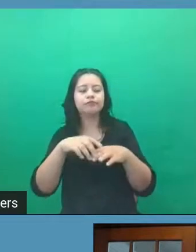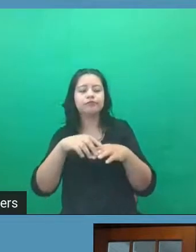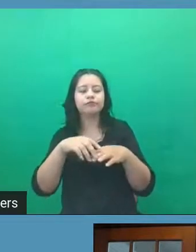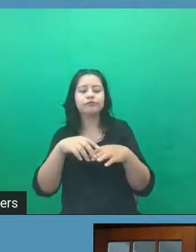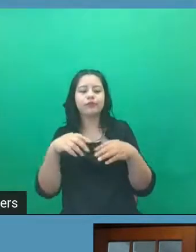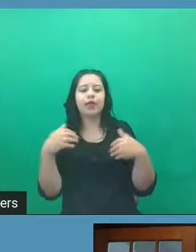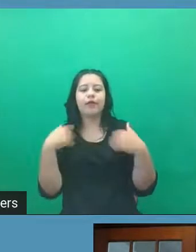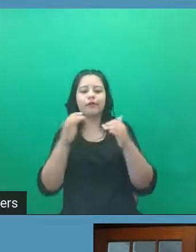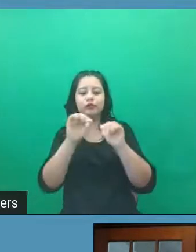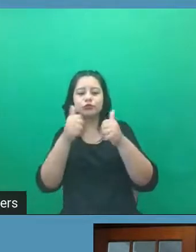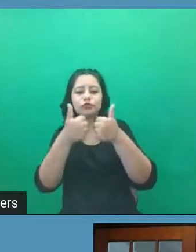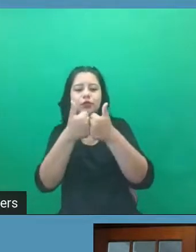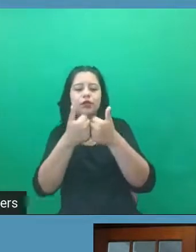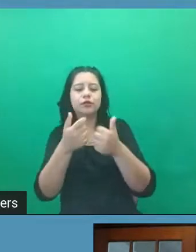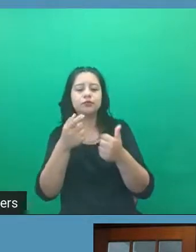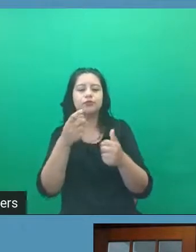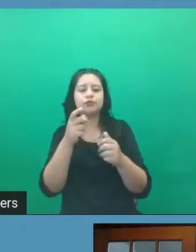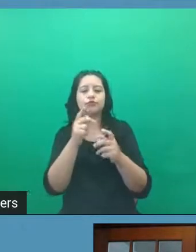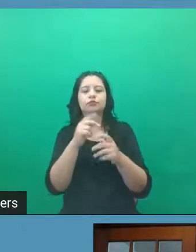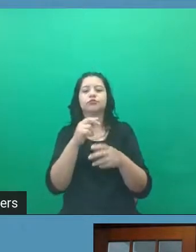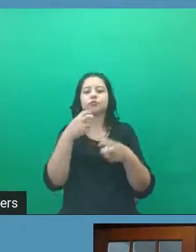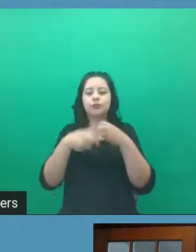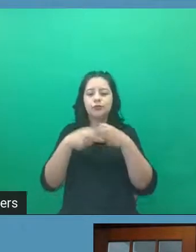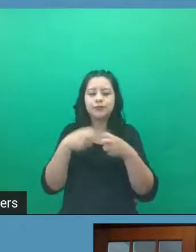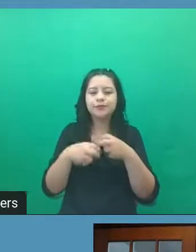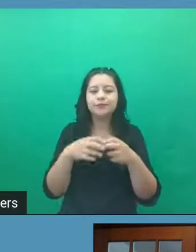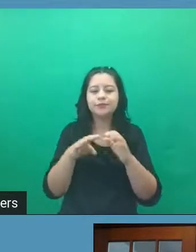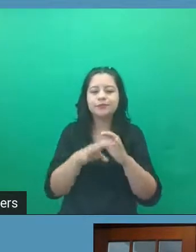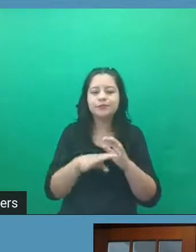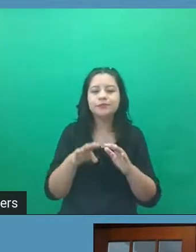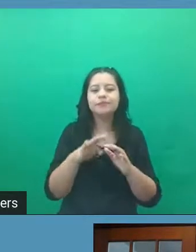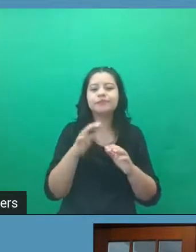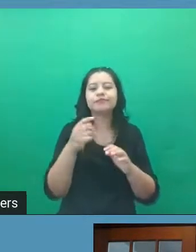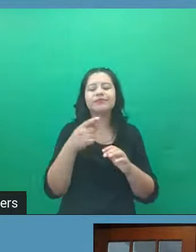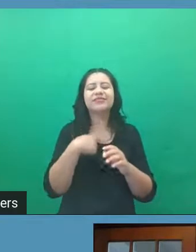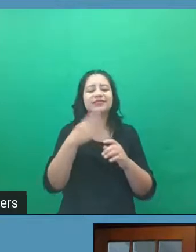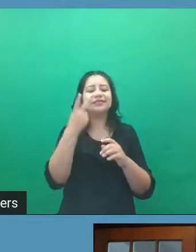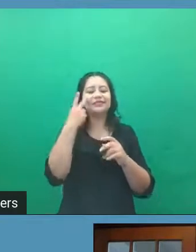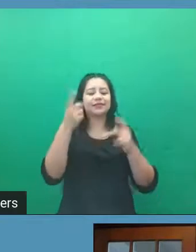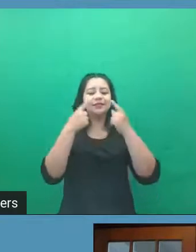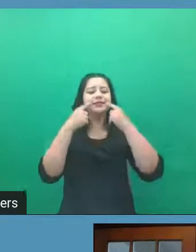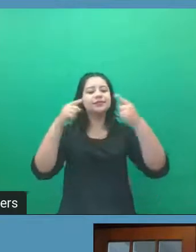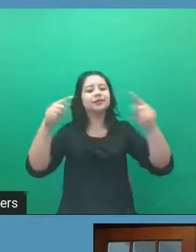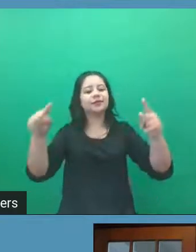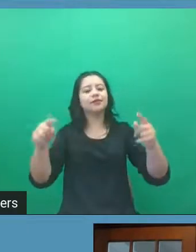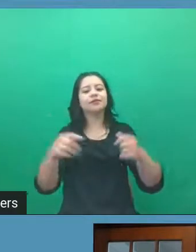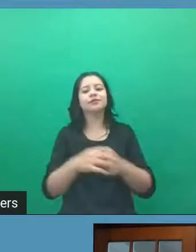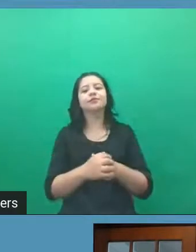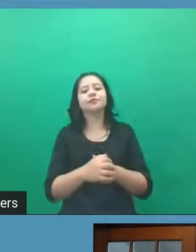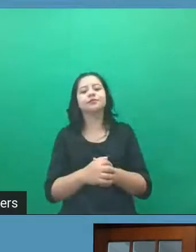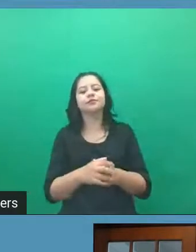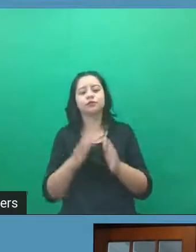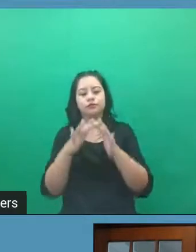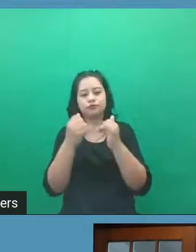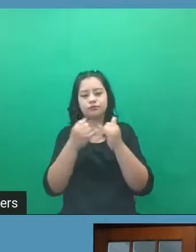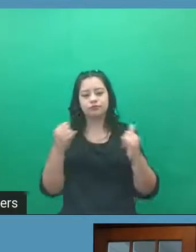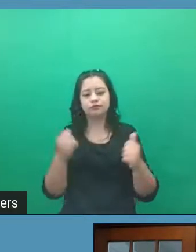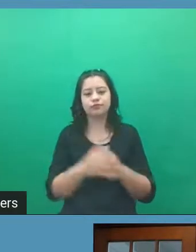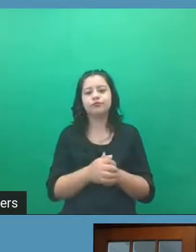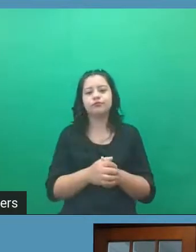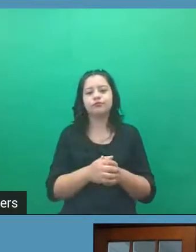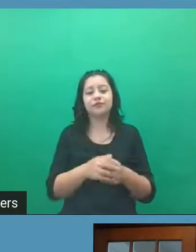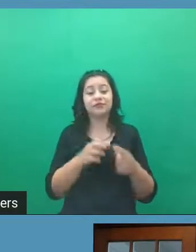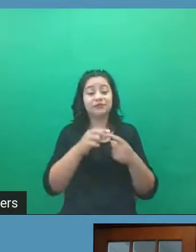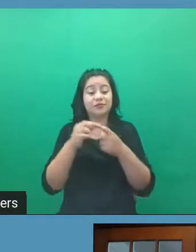being problem-based. Those are ways that I've seen success within the online space, especially with going into a